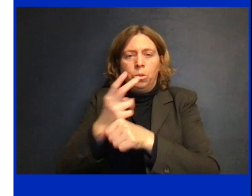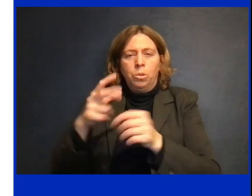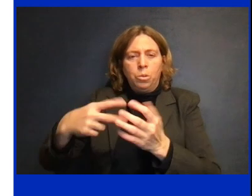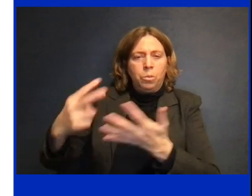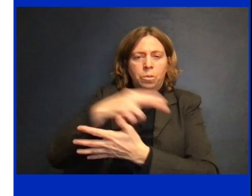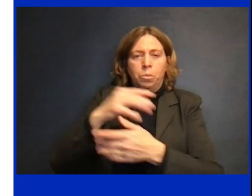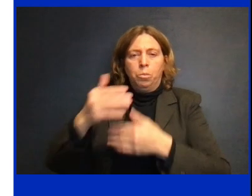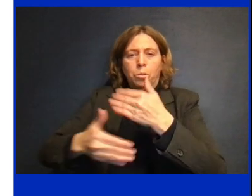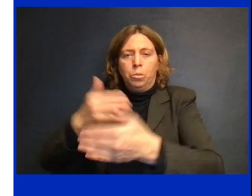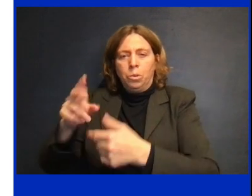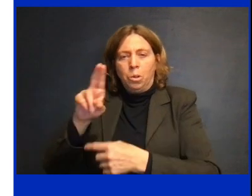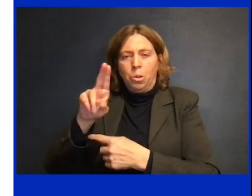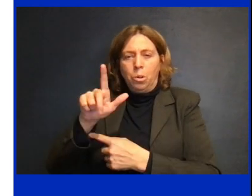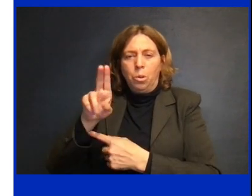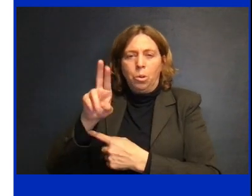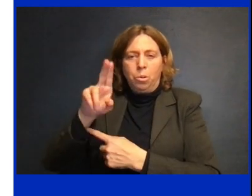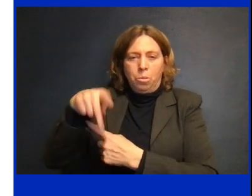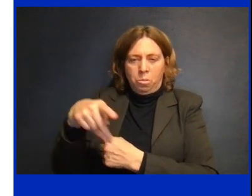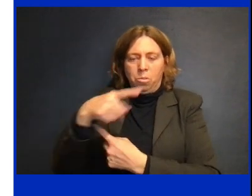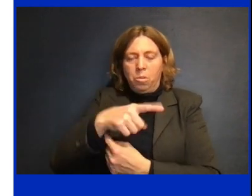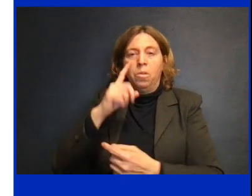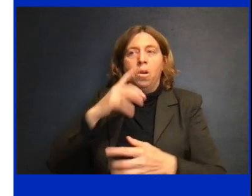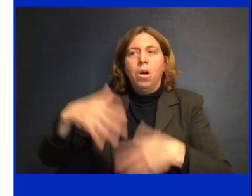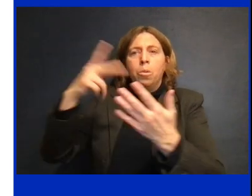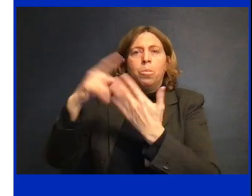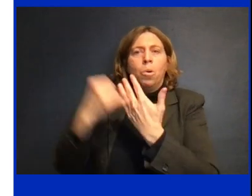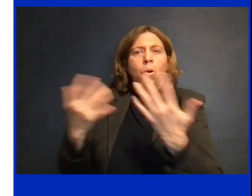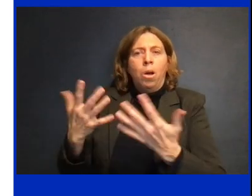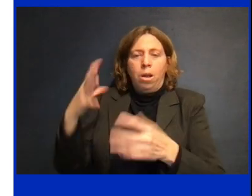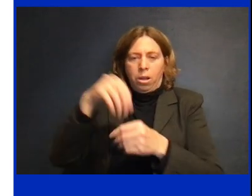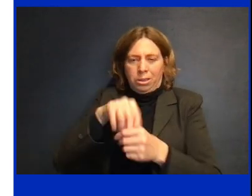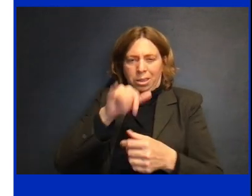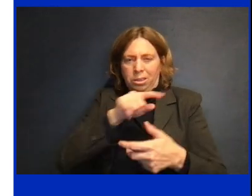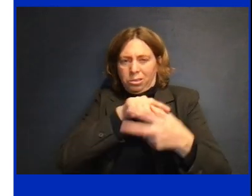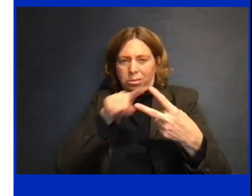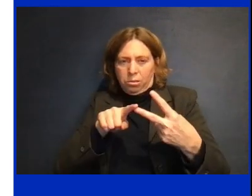Review Procedure, or ULURP, for the proposed project.